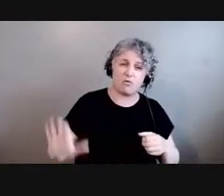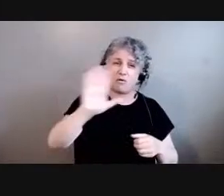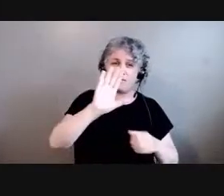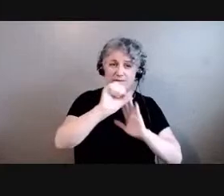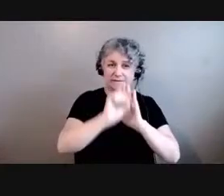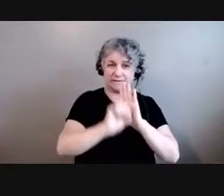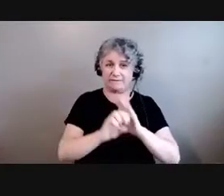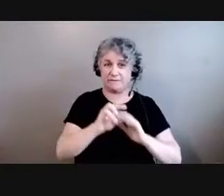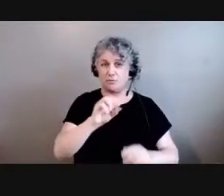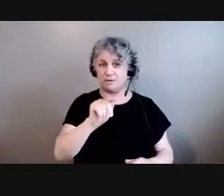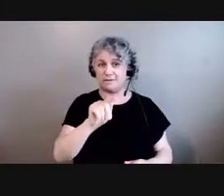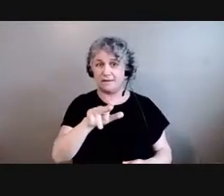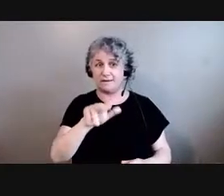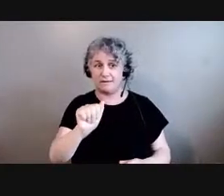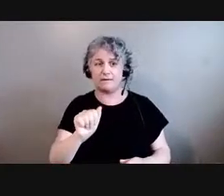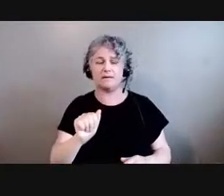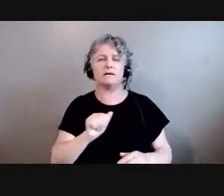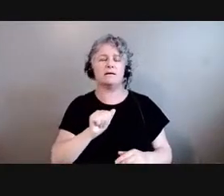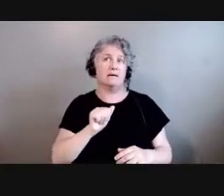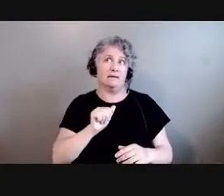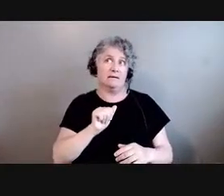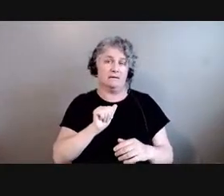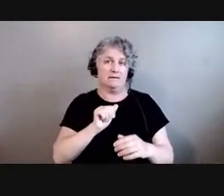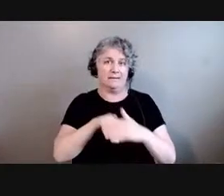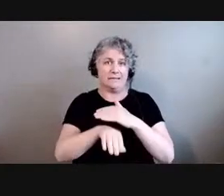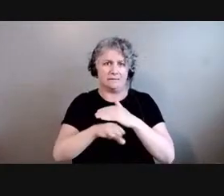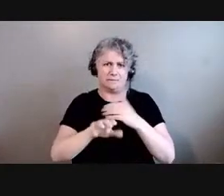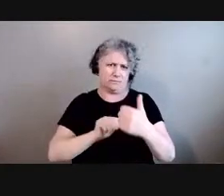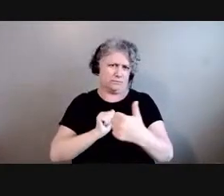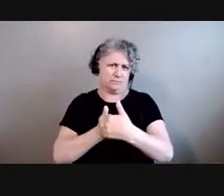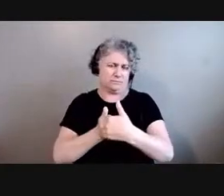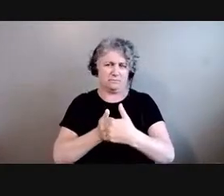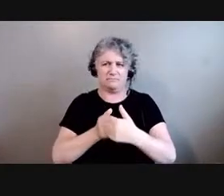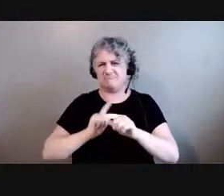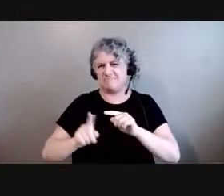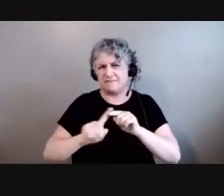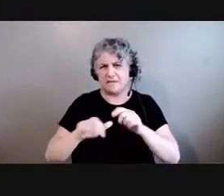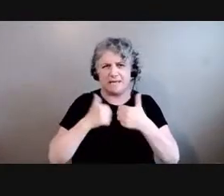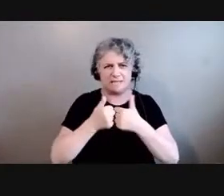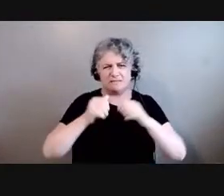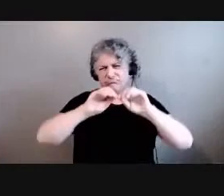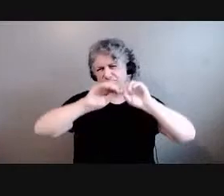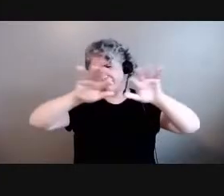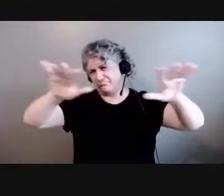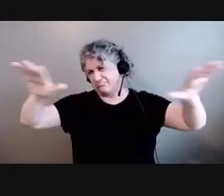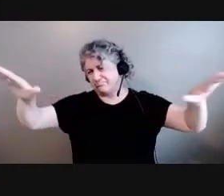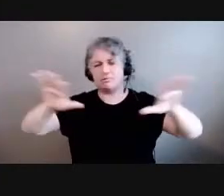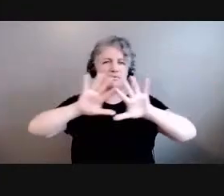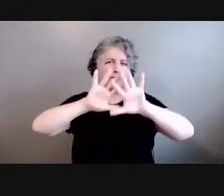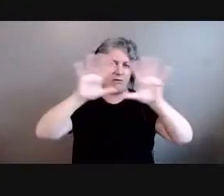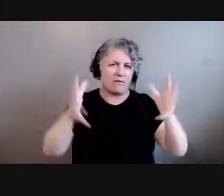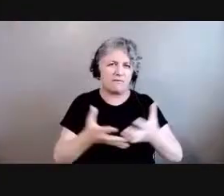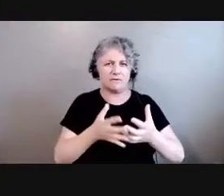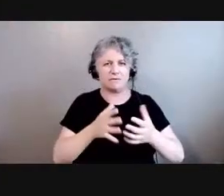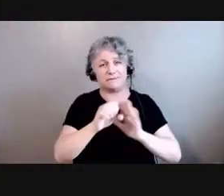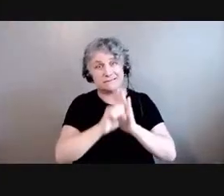ensuring accessibility challenging. There are so many different agencies, both state,